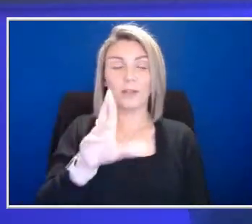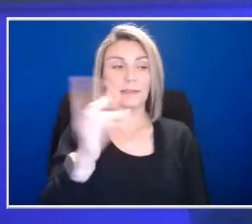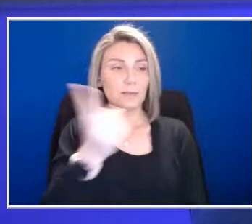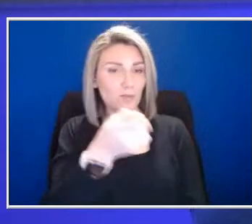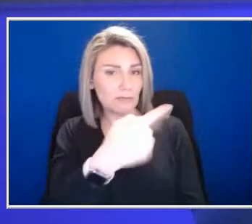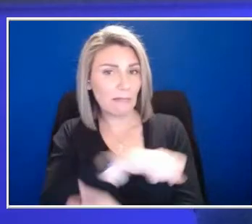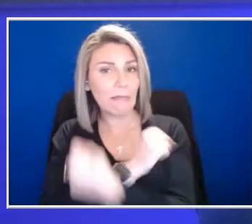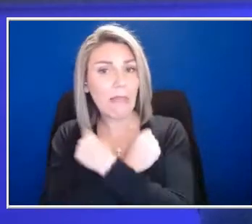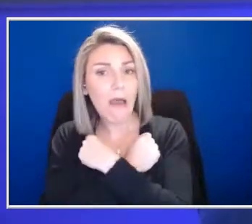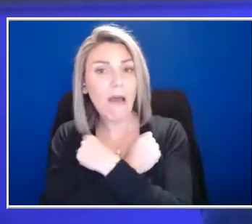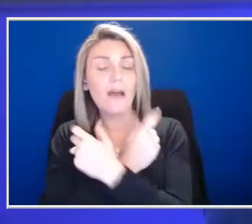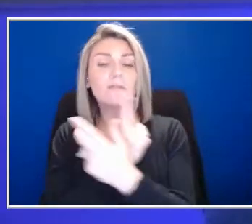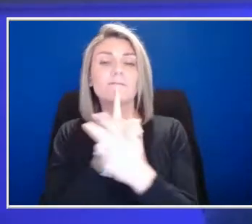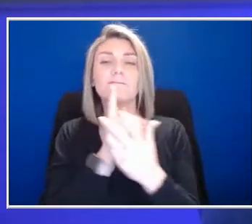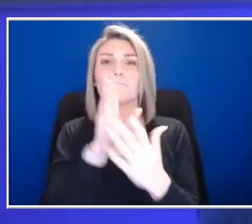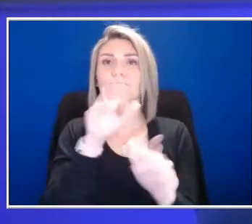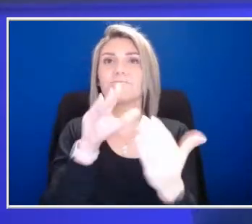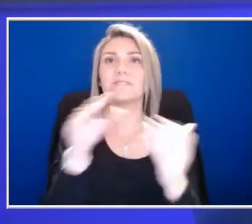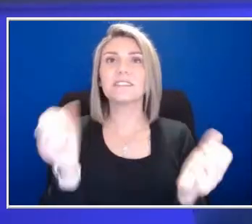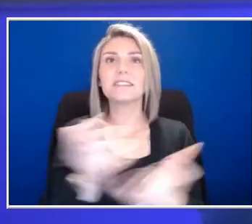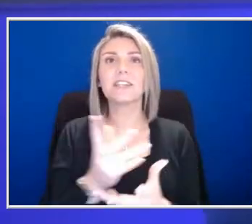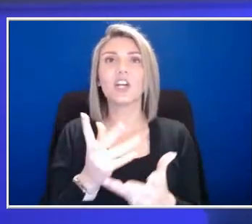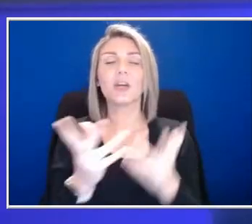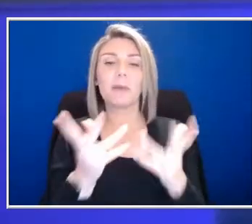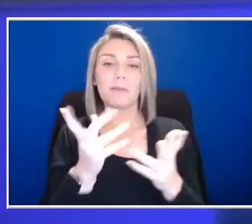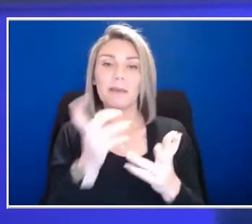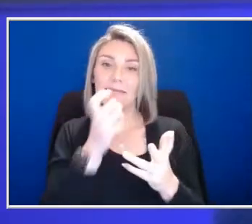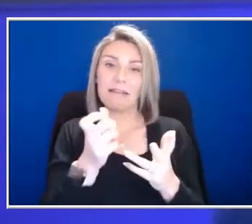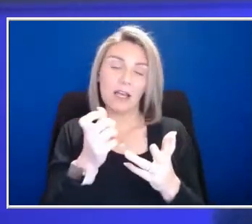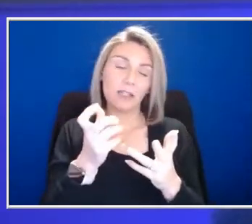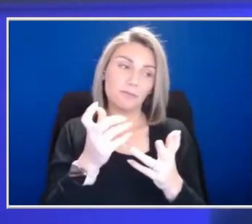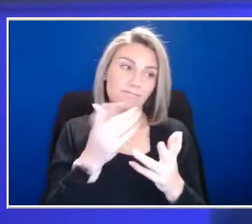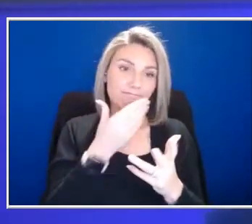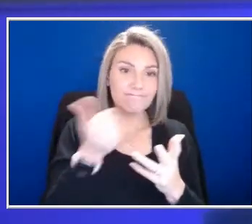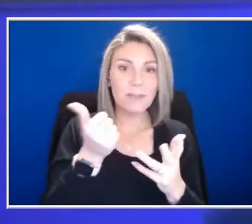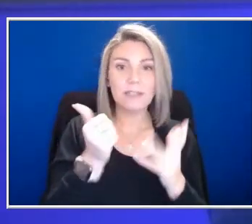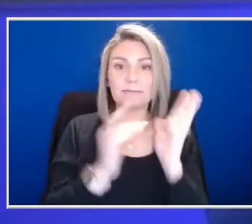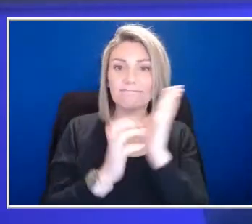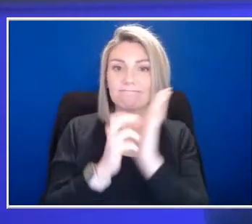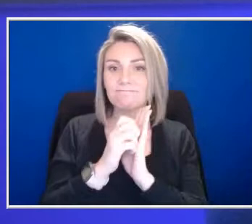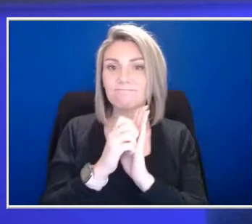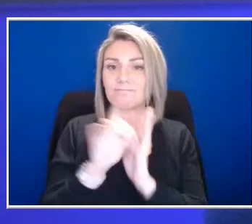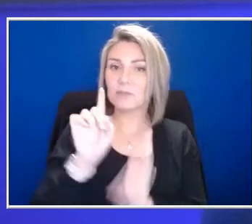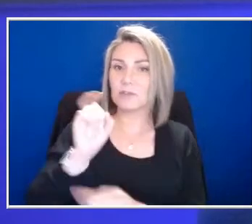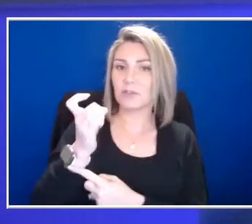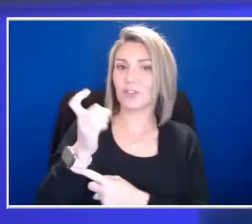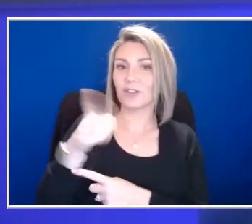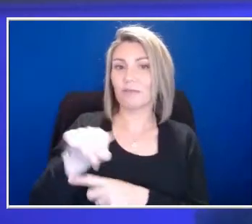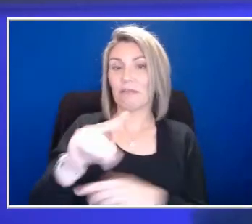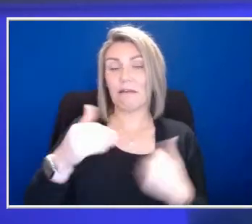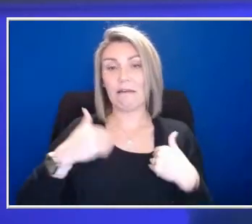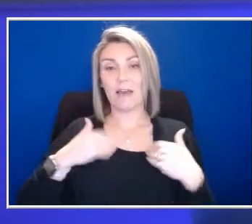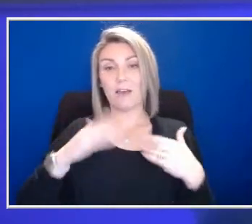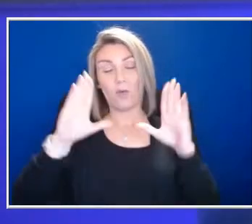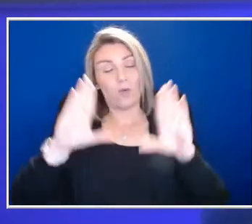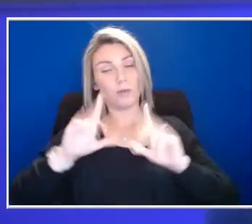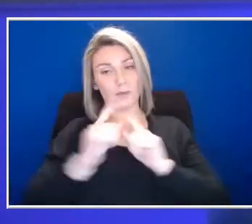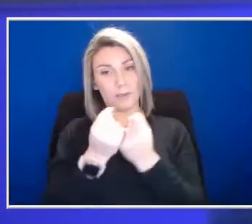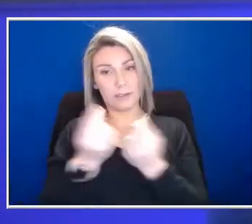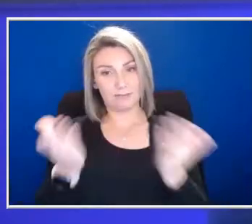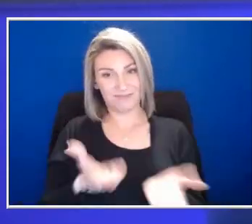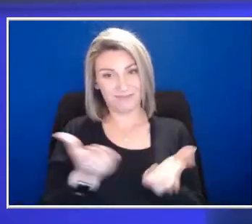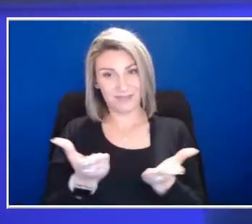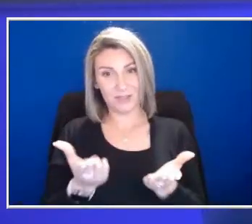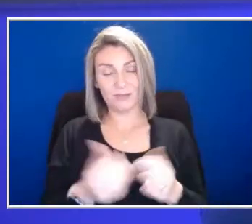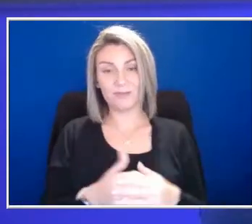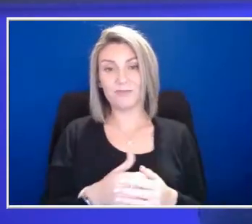scary, maybe not so great cancer diagnosis, they're in the hands of a really good team here, and